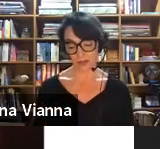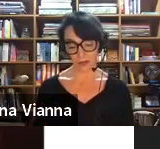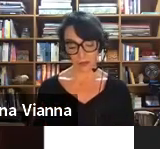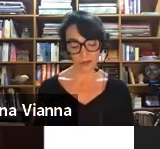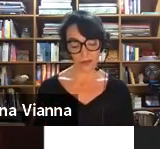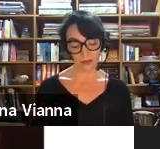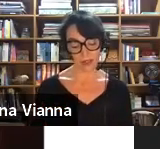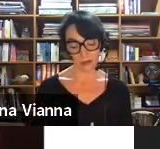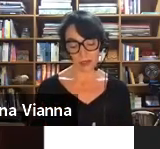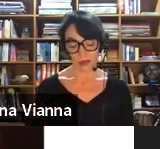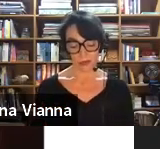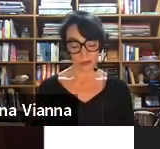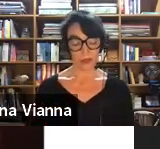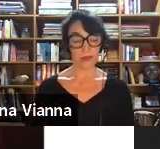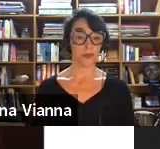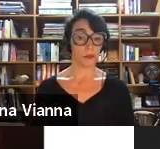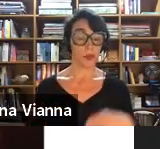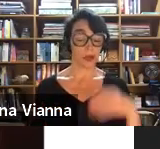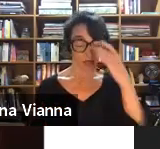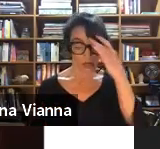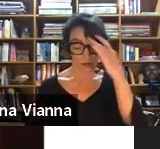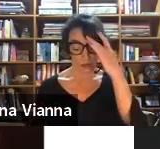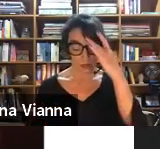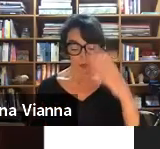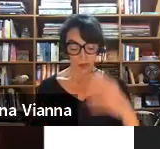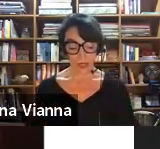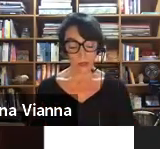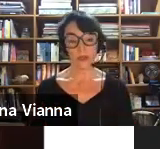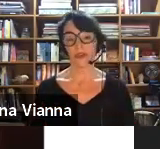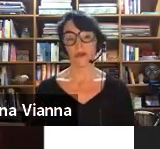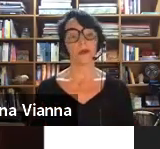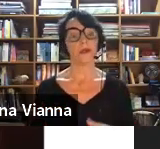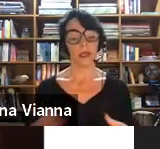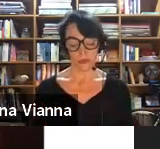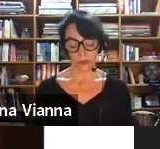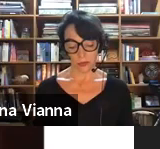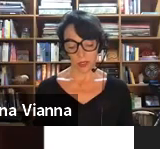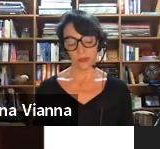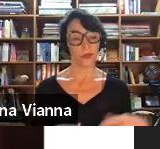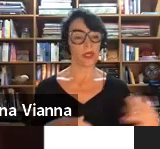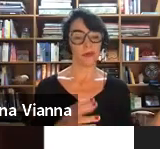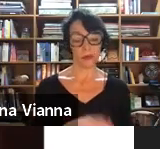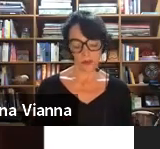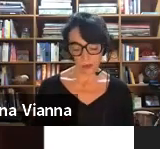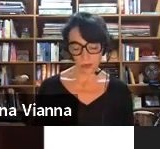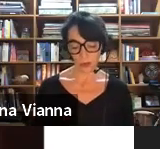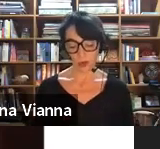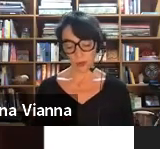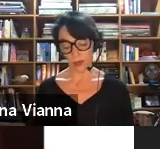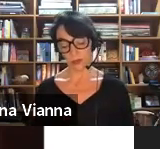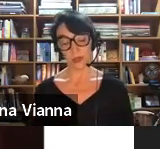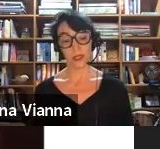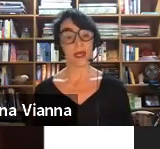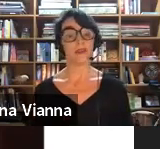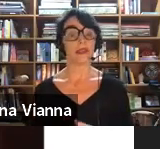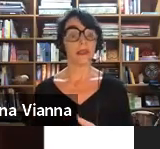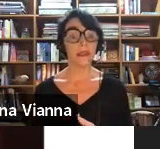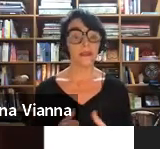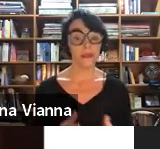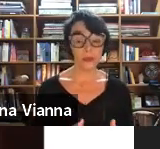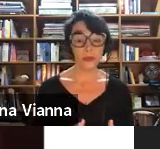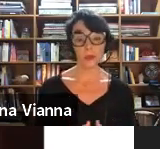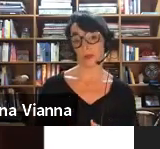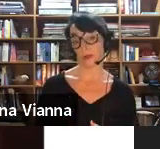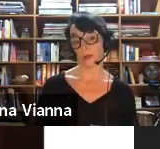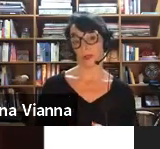part of this amazing team for the broadcast. And we share all kinds of information. We have a WhatsApp group, and we have at